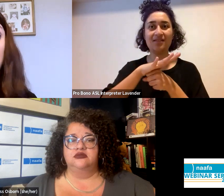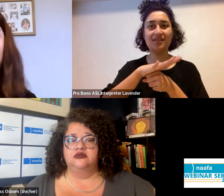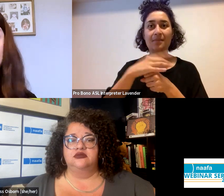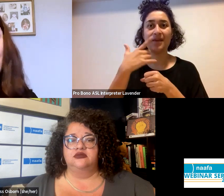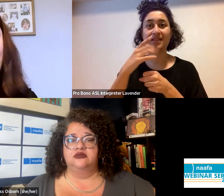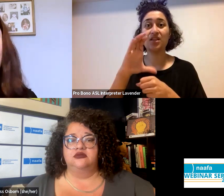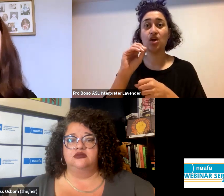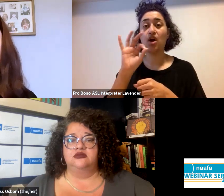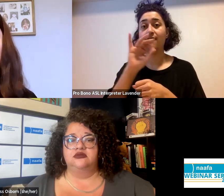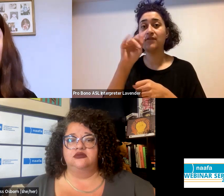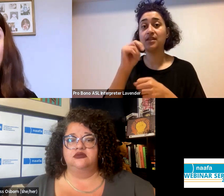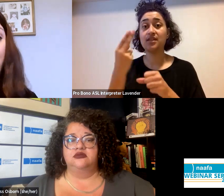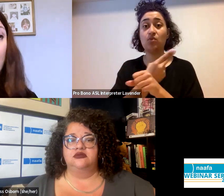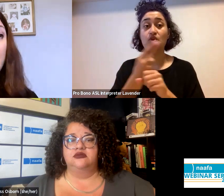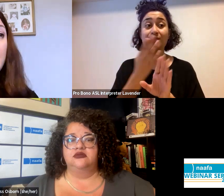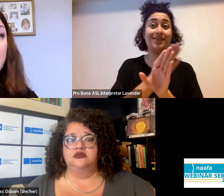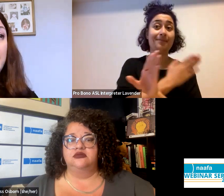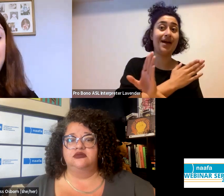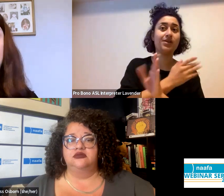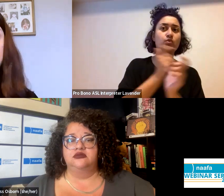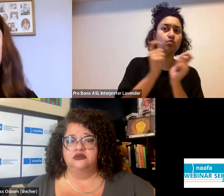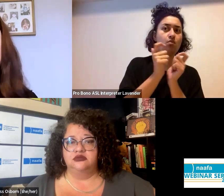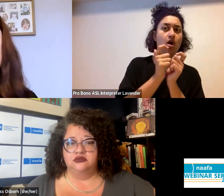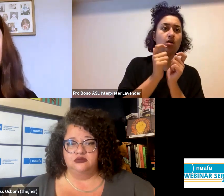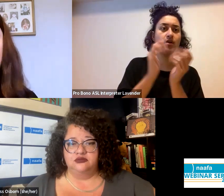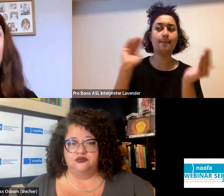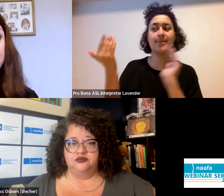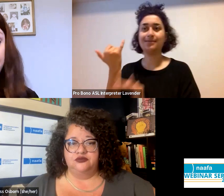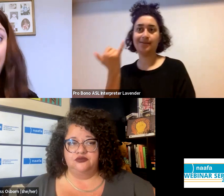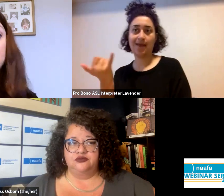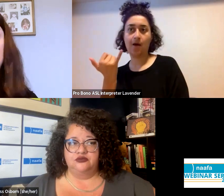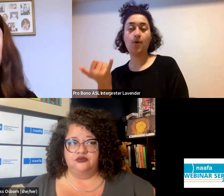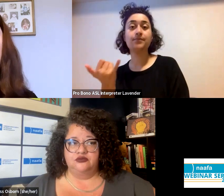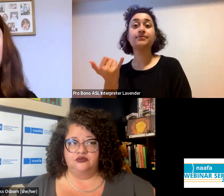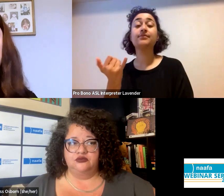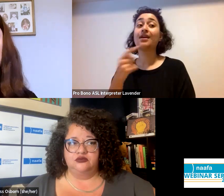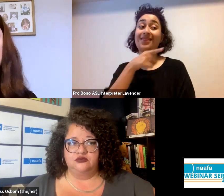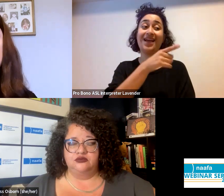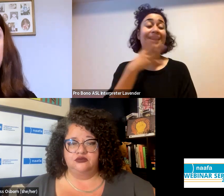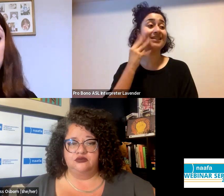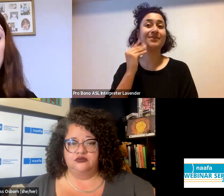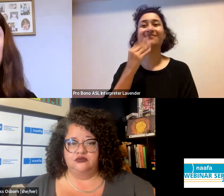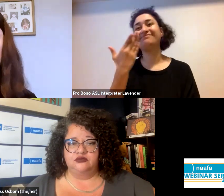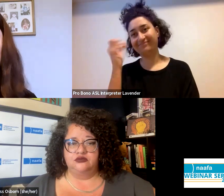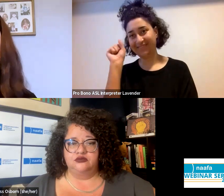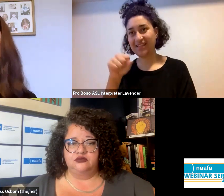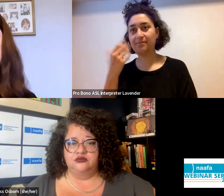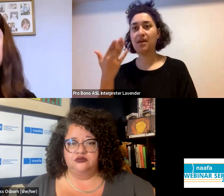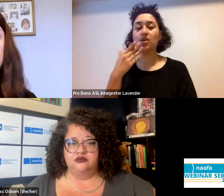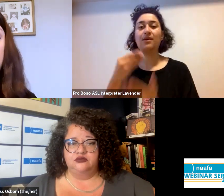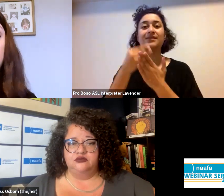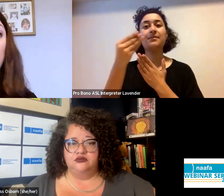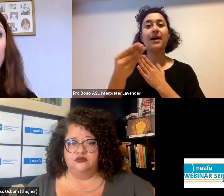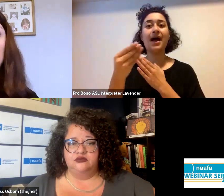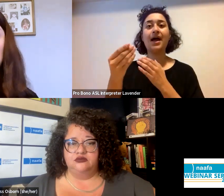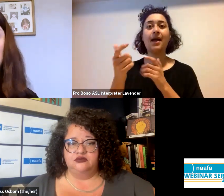that they were using were a lot smaller than what they are now. In instances like that, yes, you may have to purchase a second plot or look at an